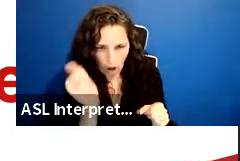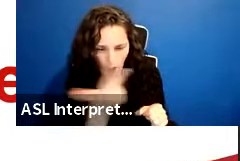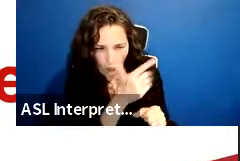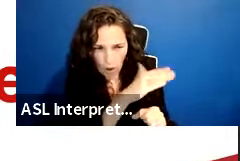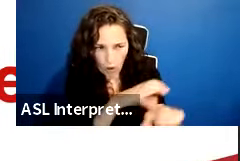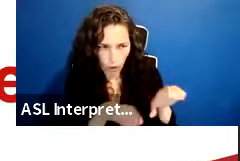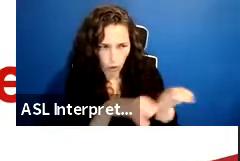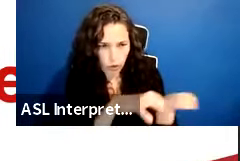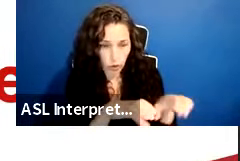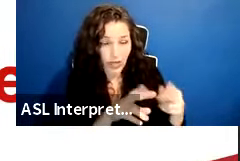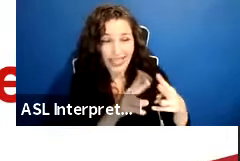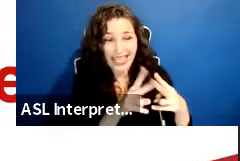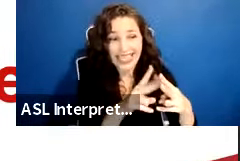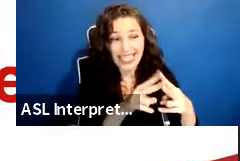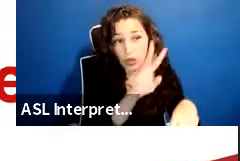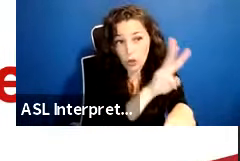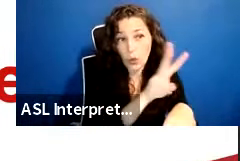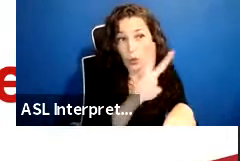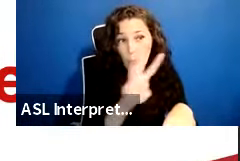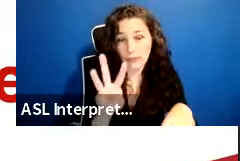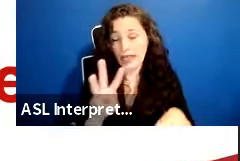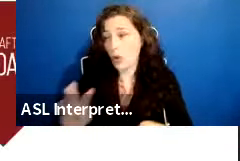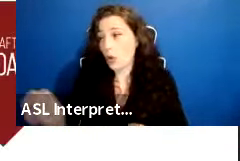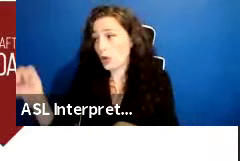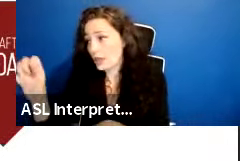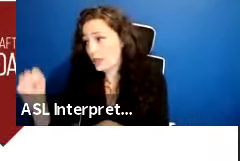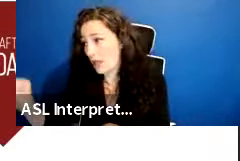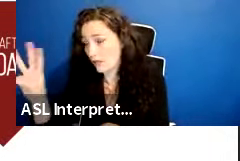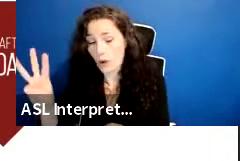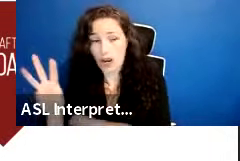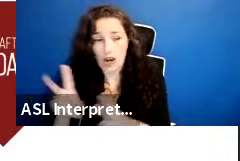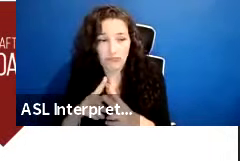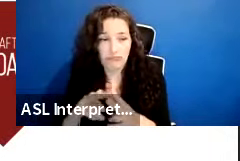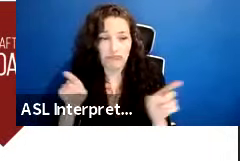on either the website or the software.